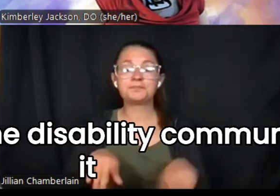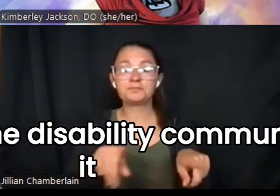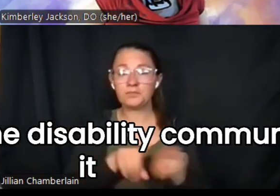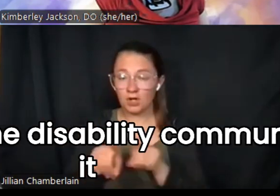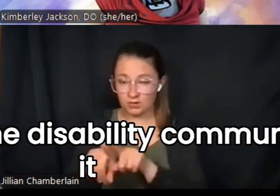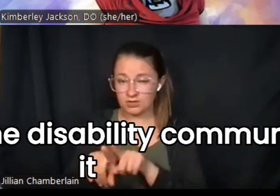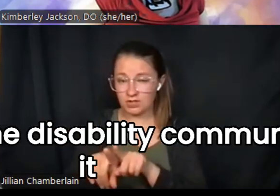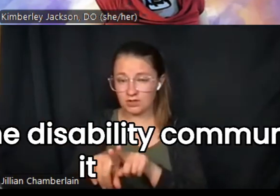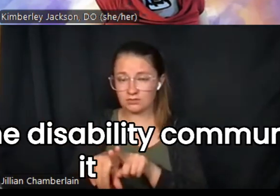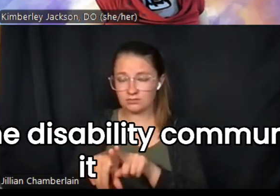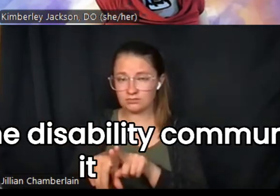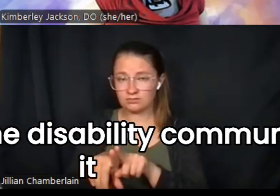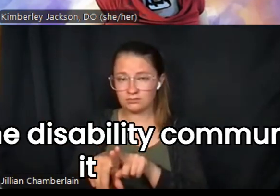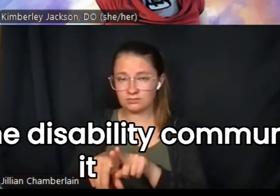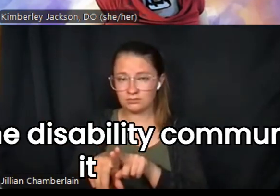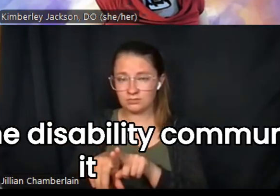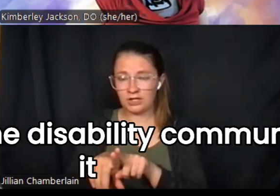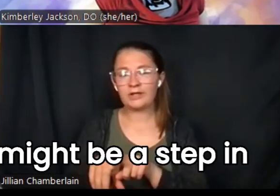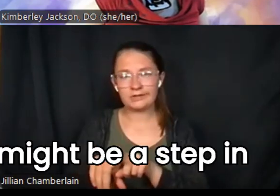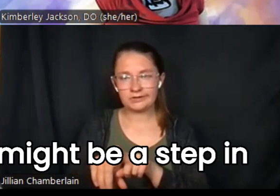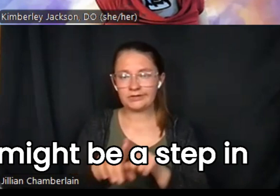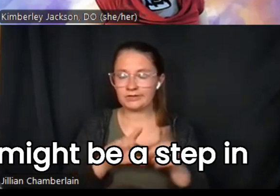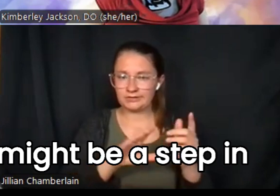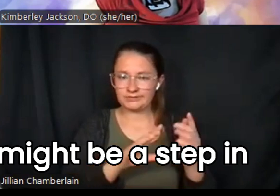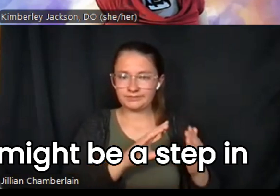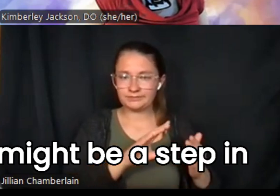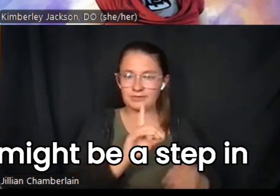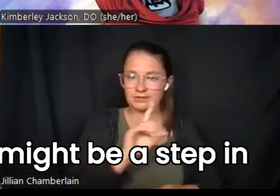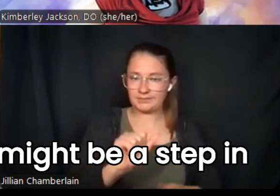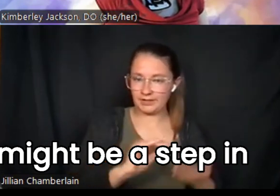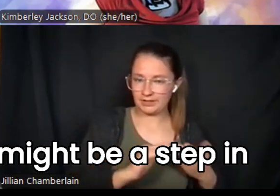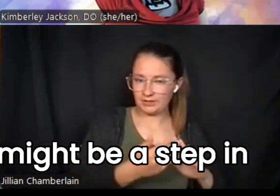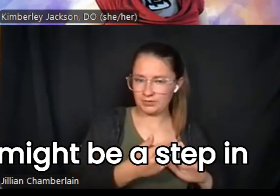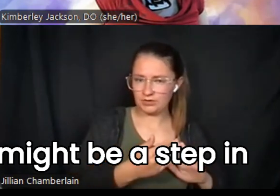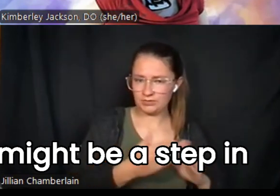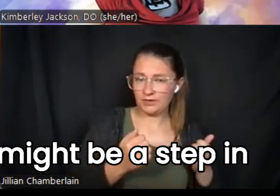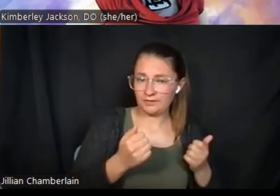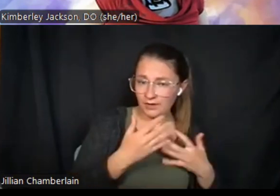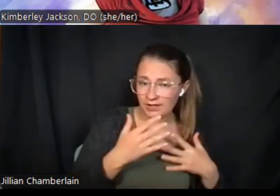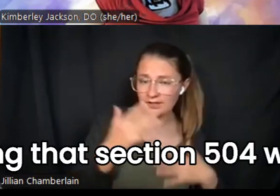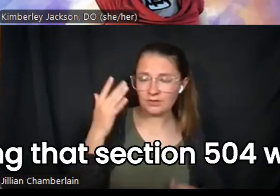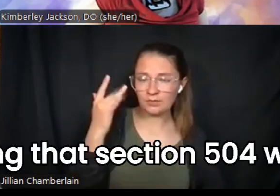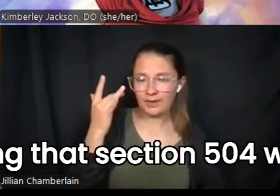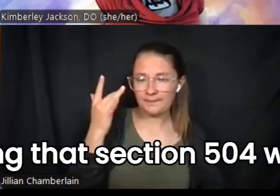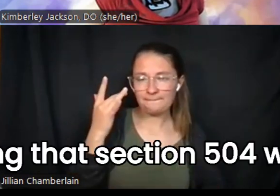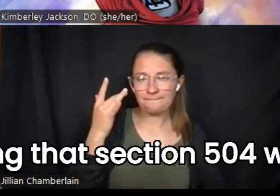fears among the disability community that it might be a step in